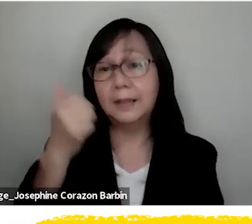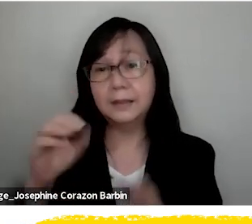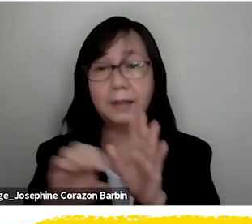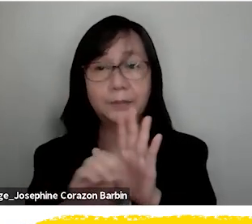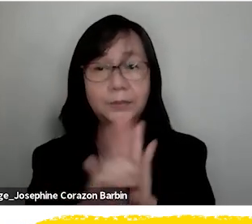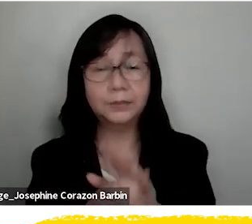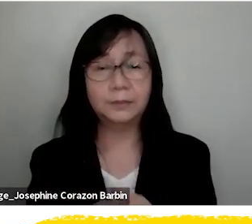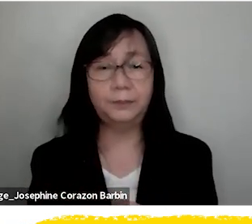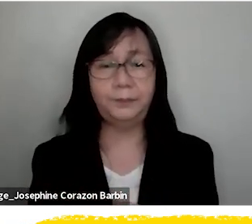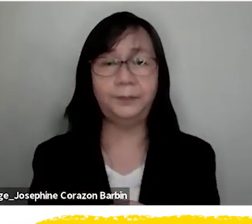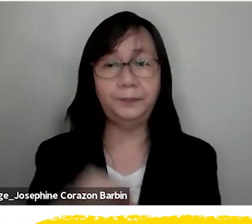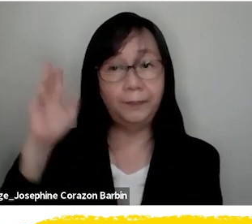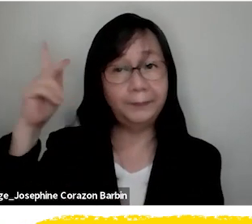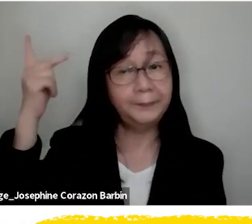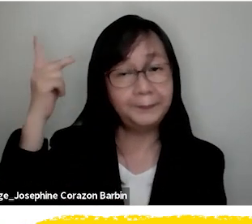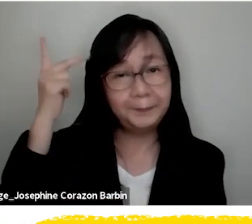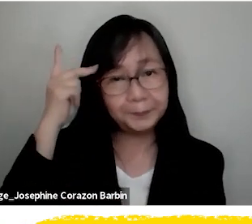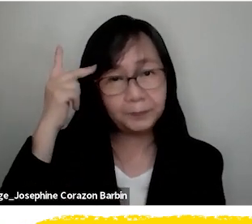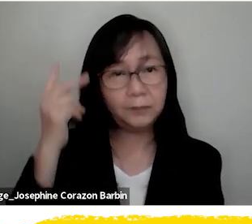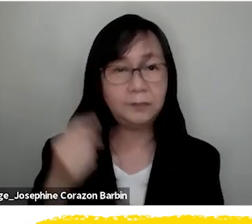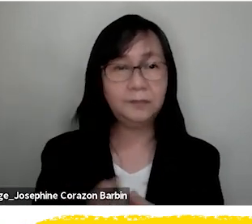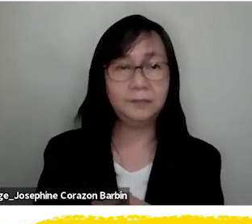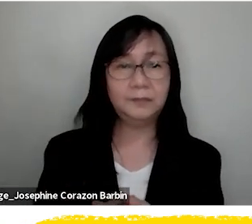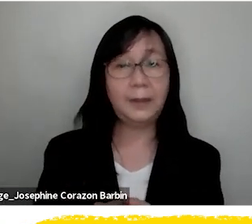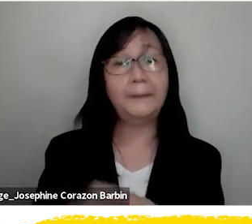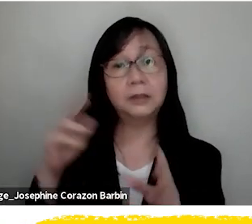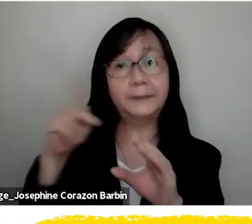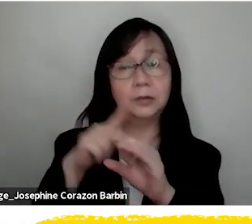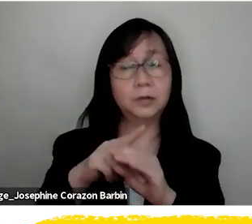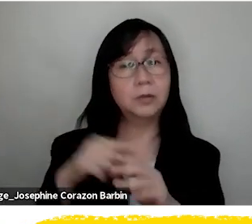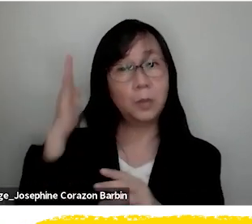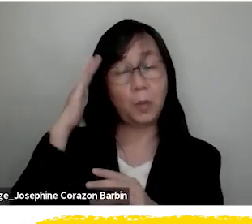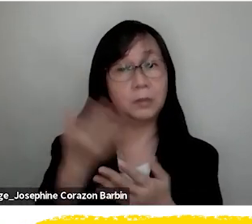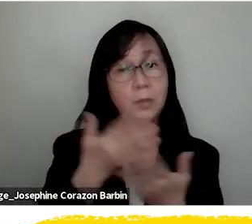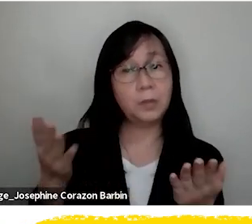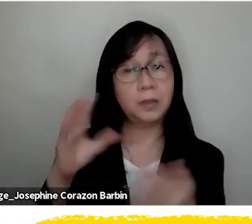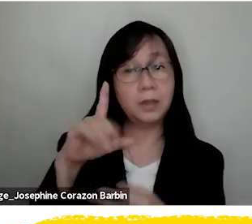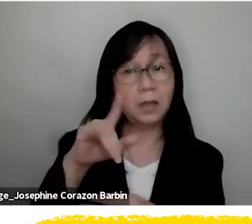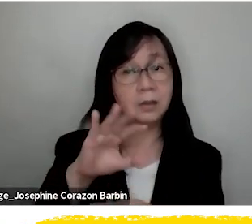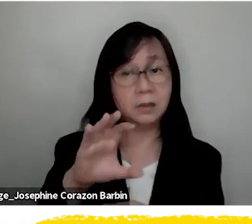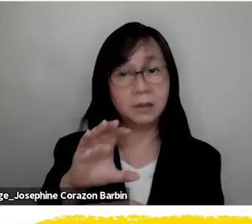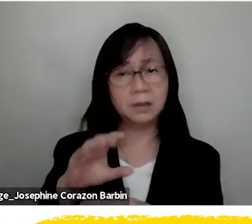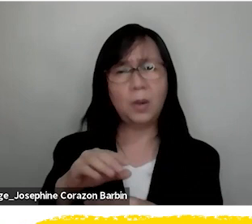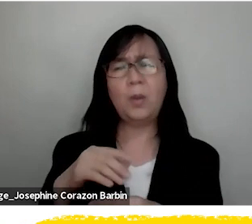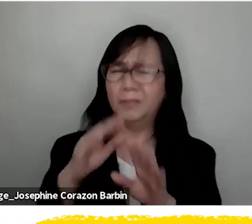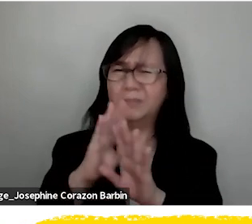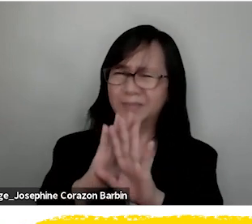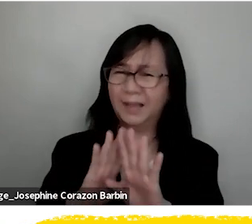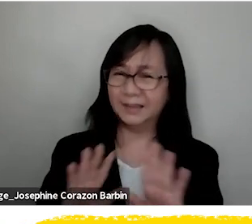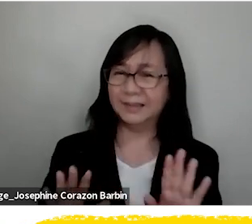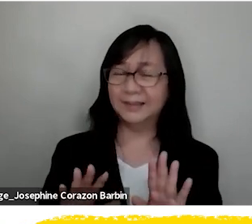example is the political participation. You all know that the CRC is quite silent